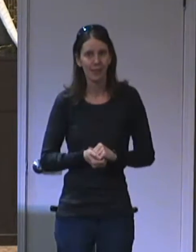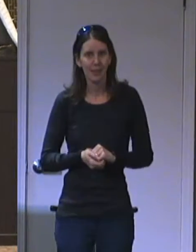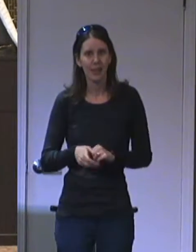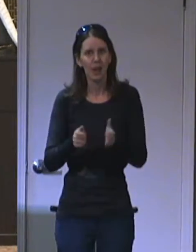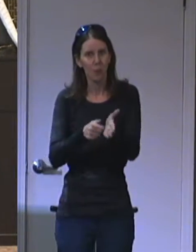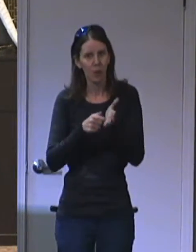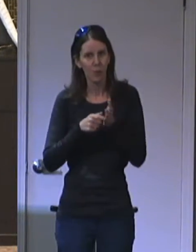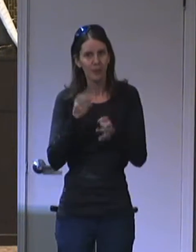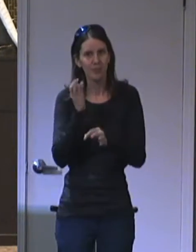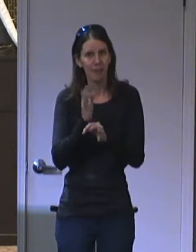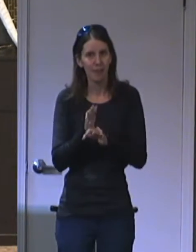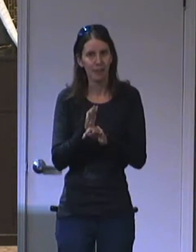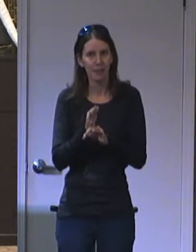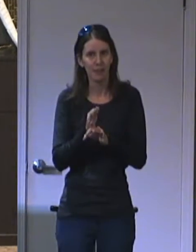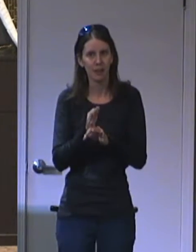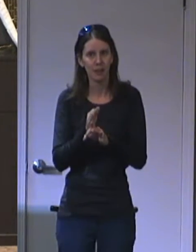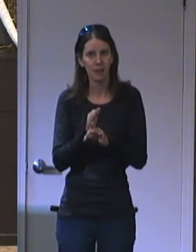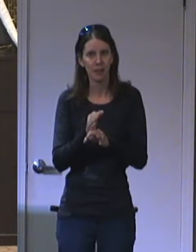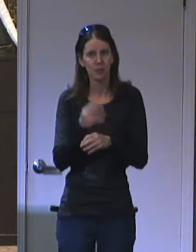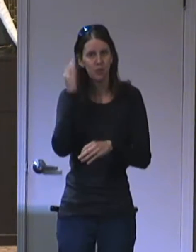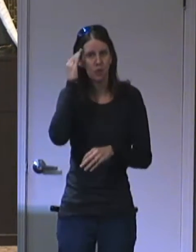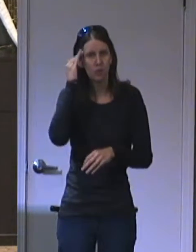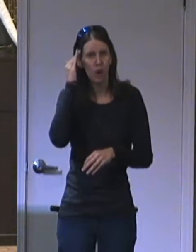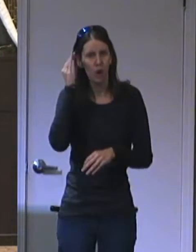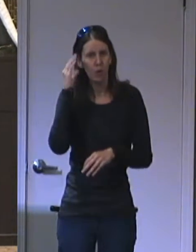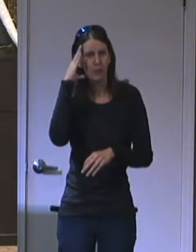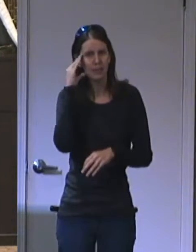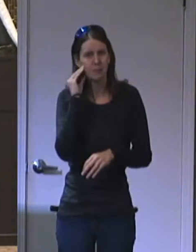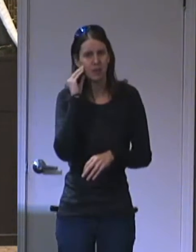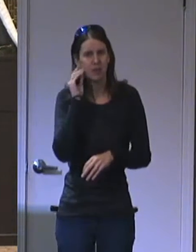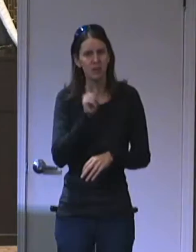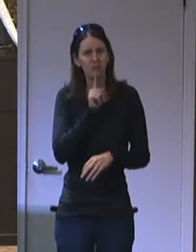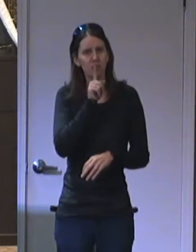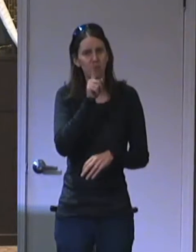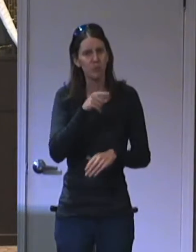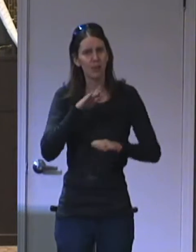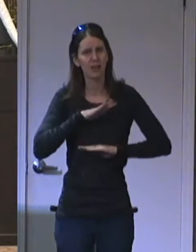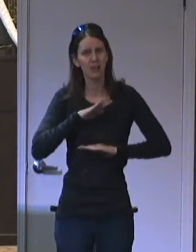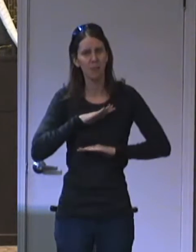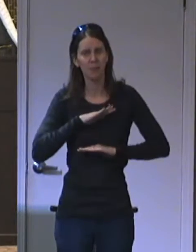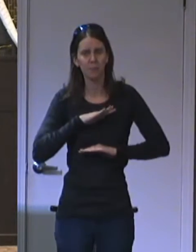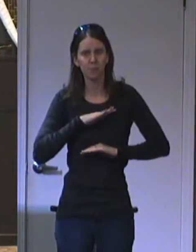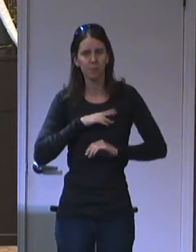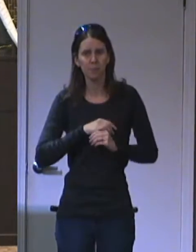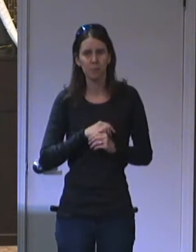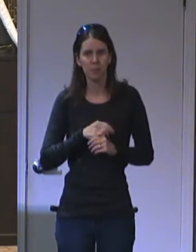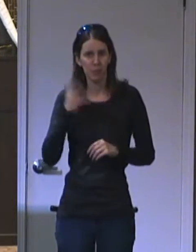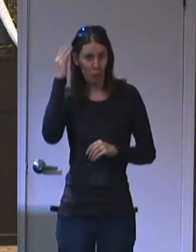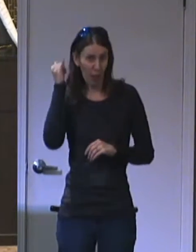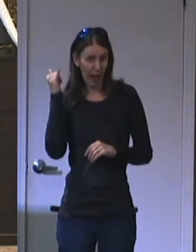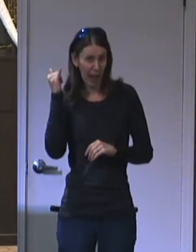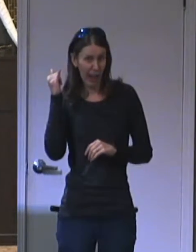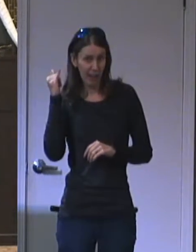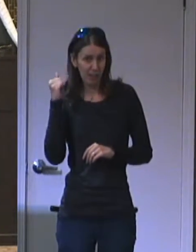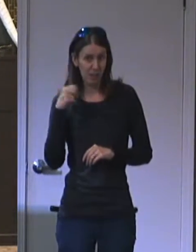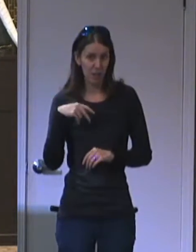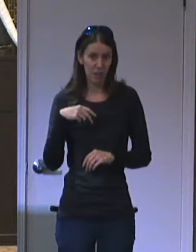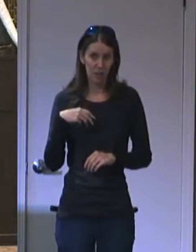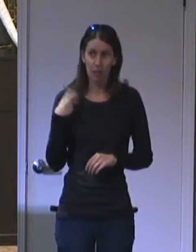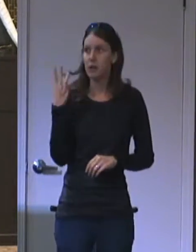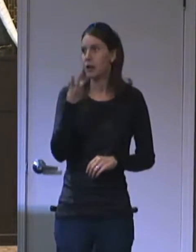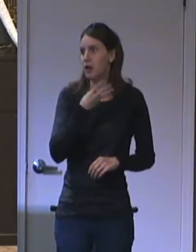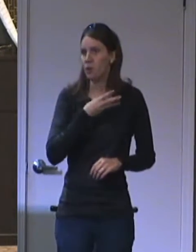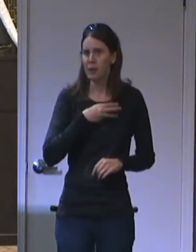It takes faith to know real contentment. Because, you know, we get all wrapped